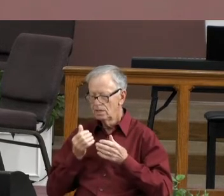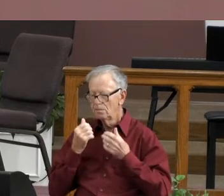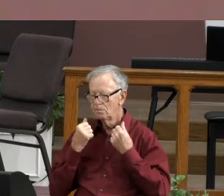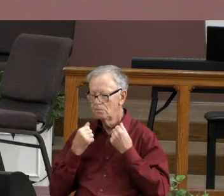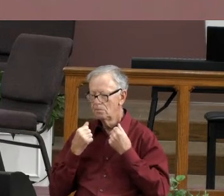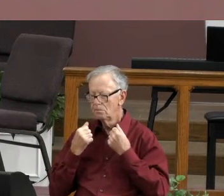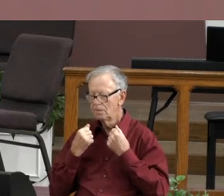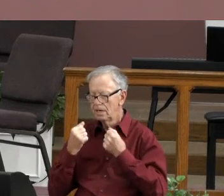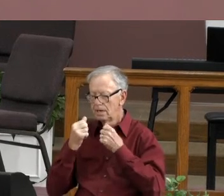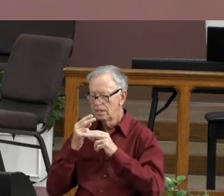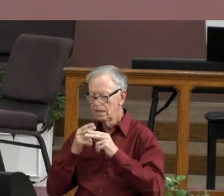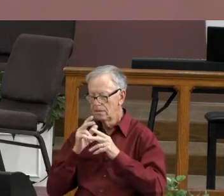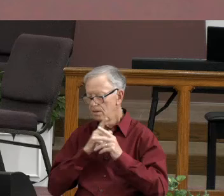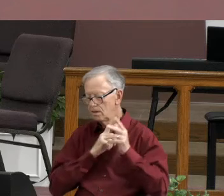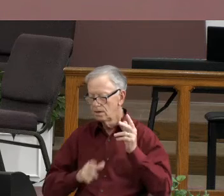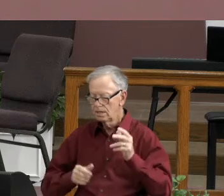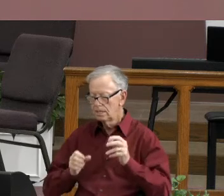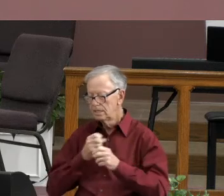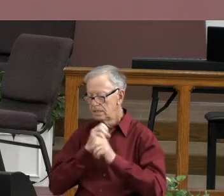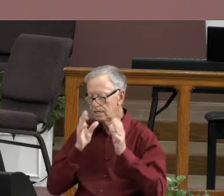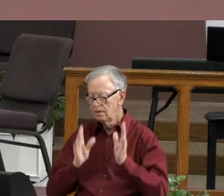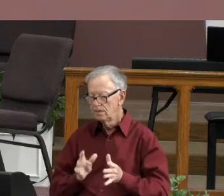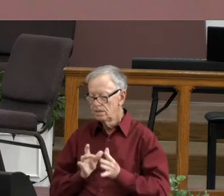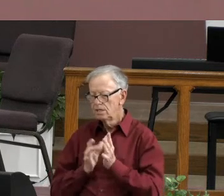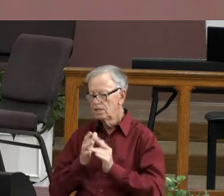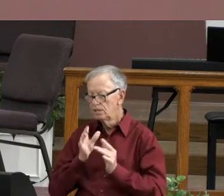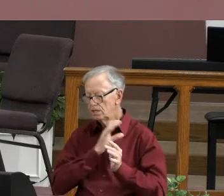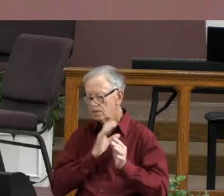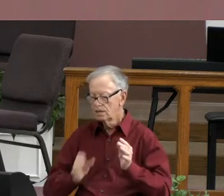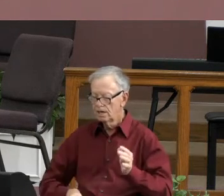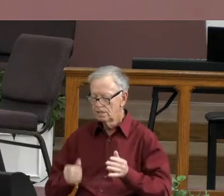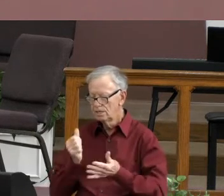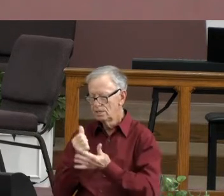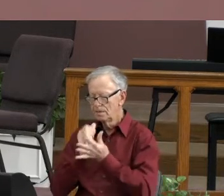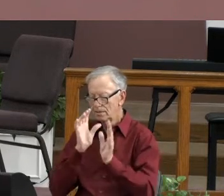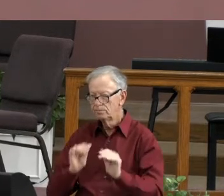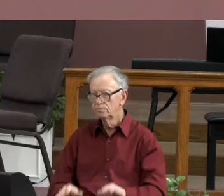and the name of our Lord and Savior Jesus Christ. Amen.